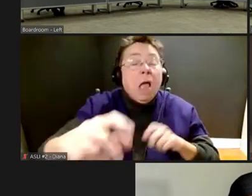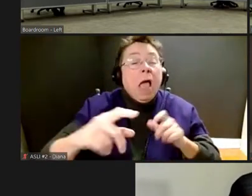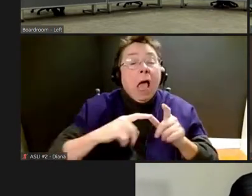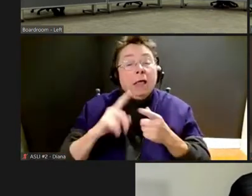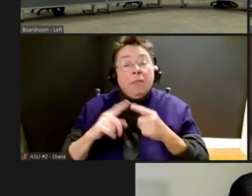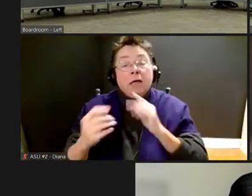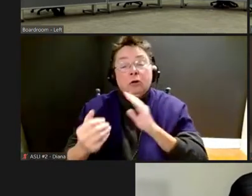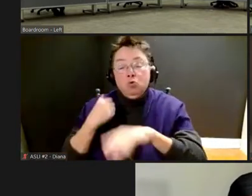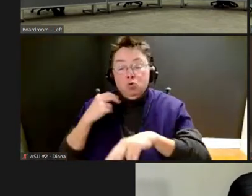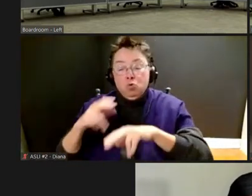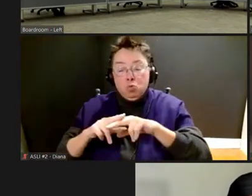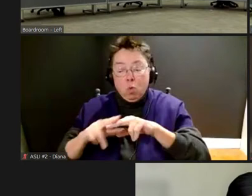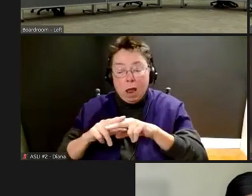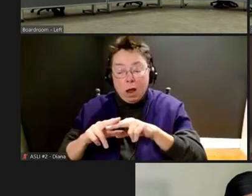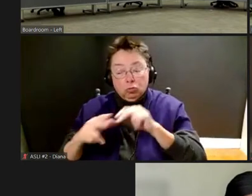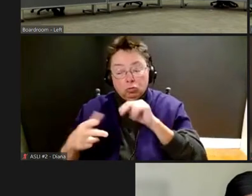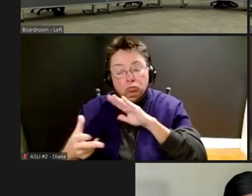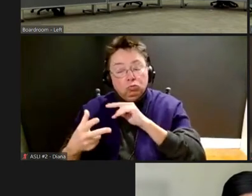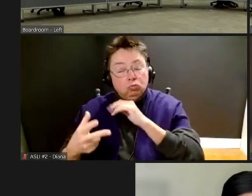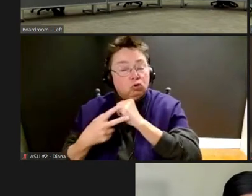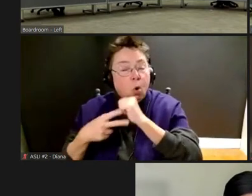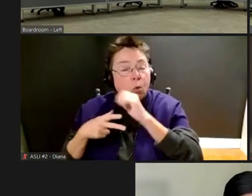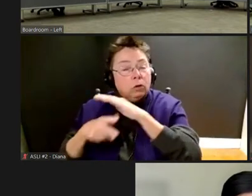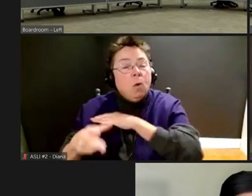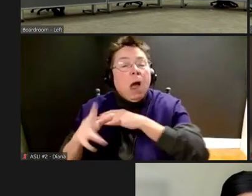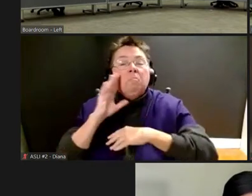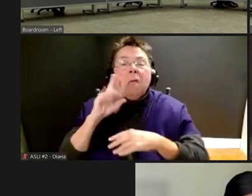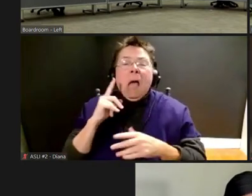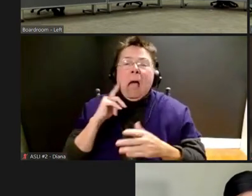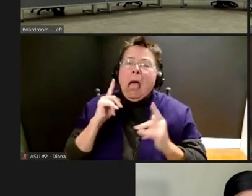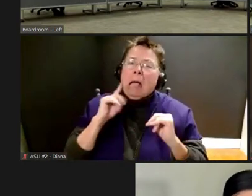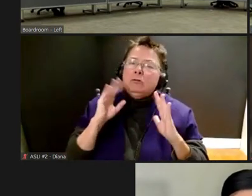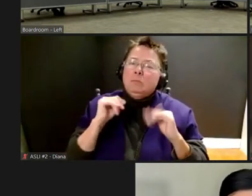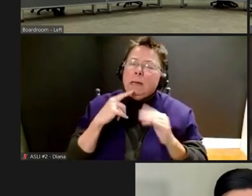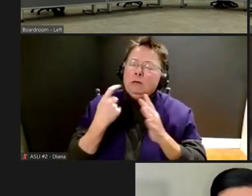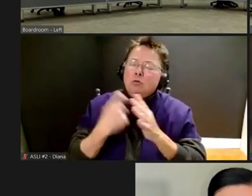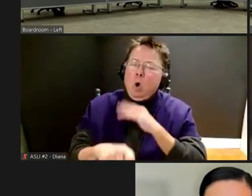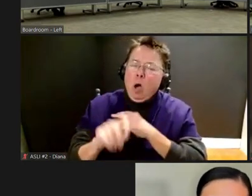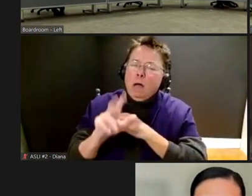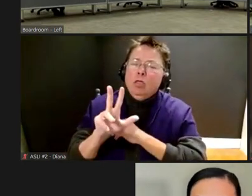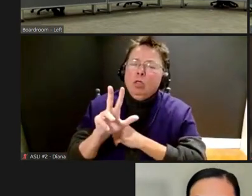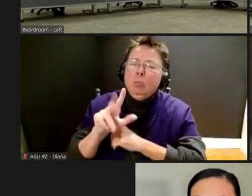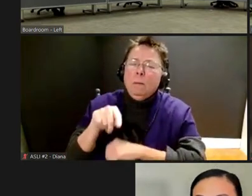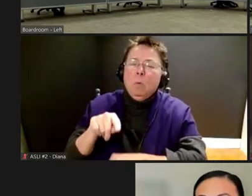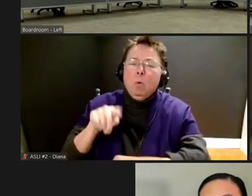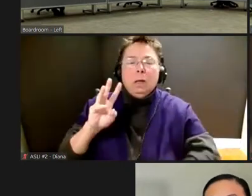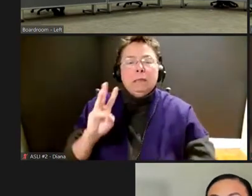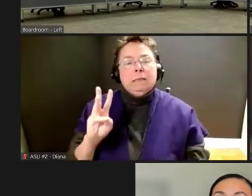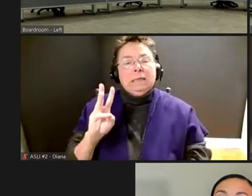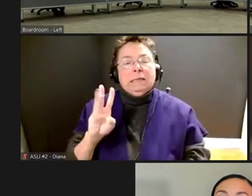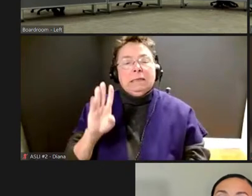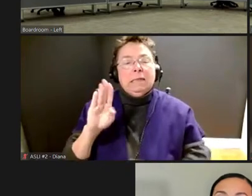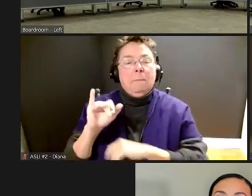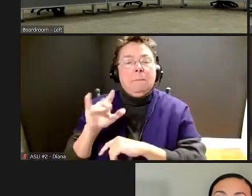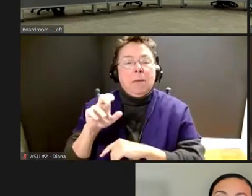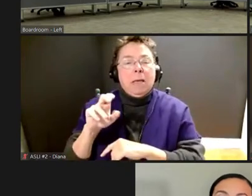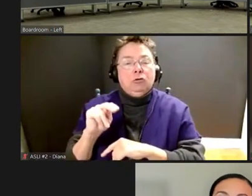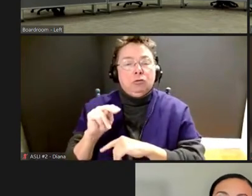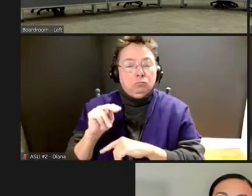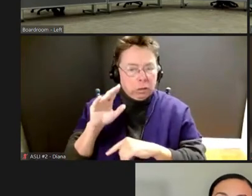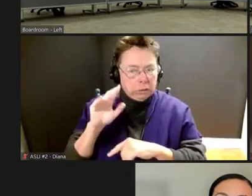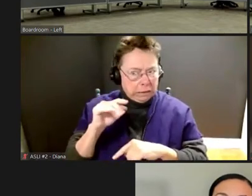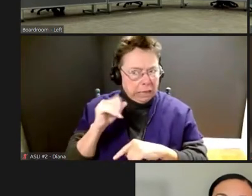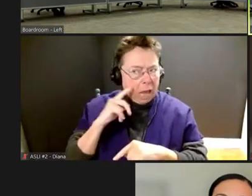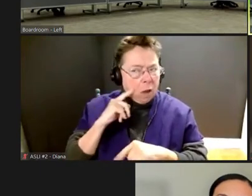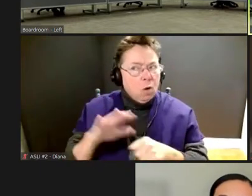maintenance shop. The expected project cost is $3.6 billion. CTA expects to receive a full funding